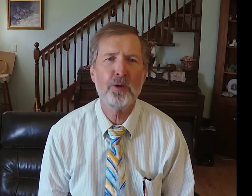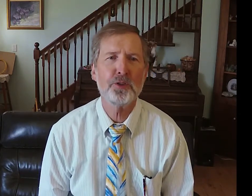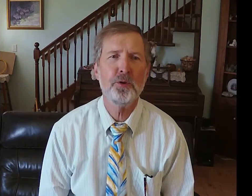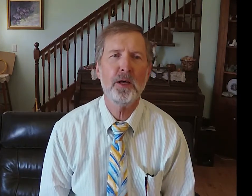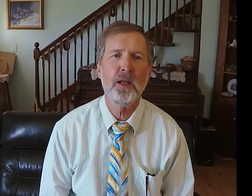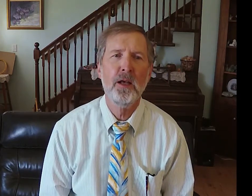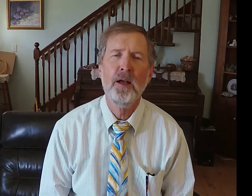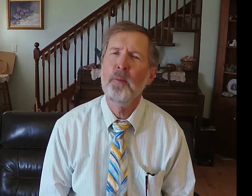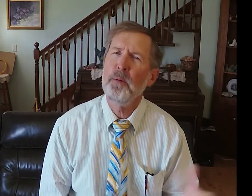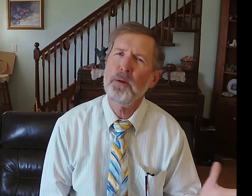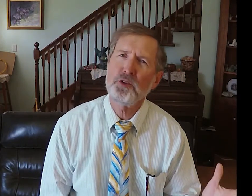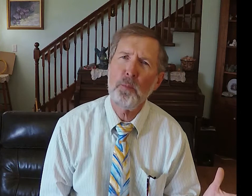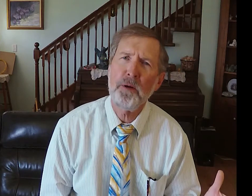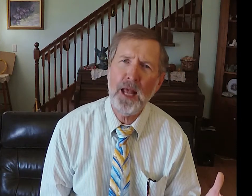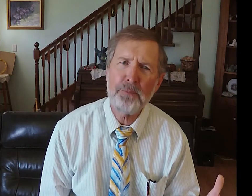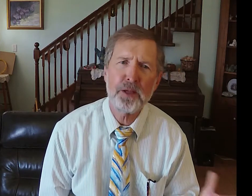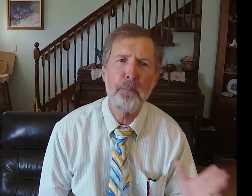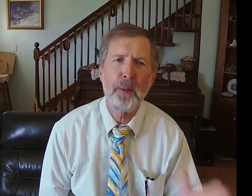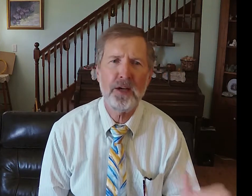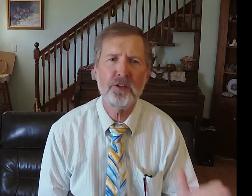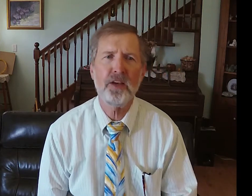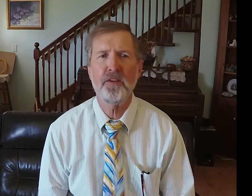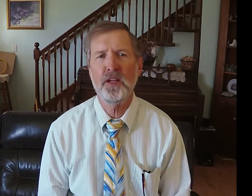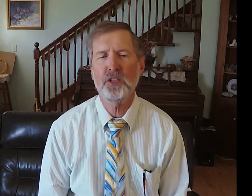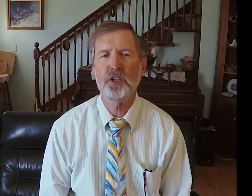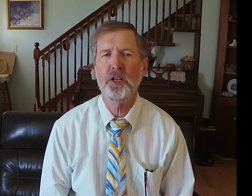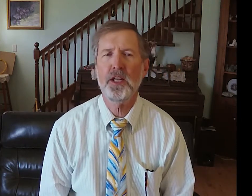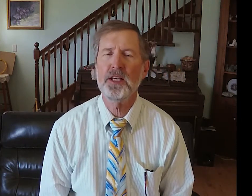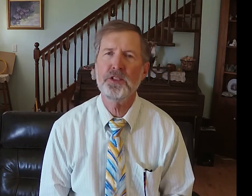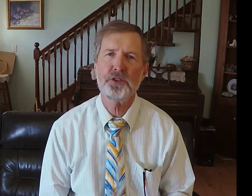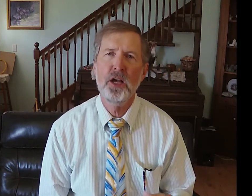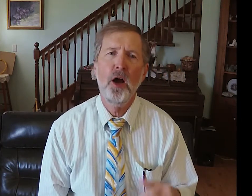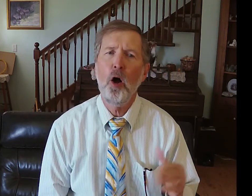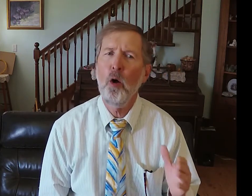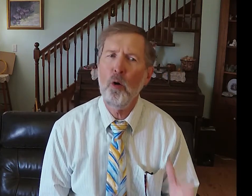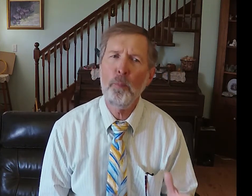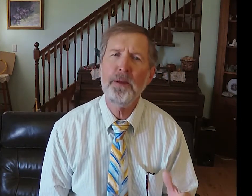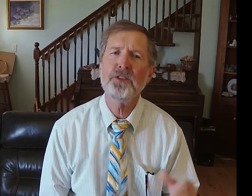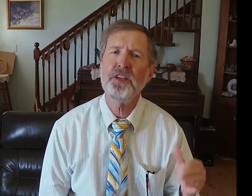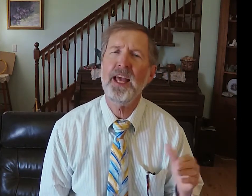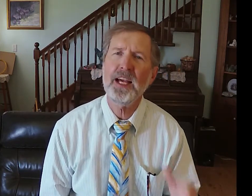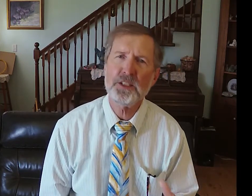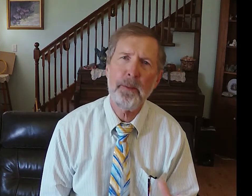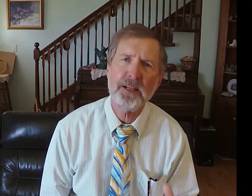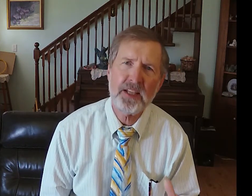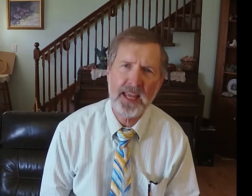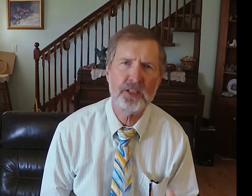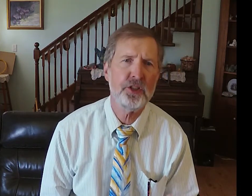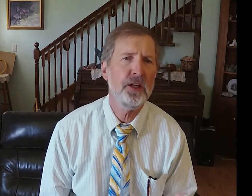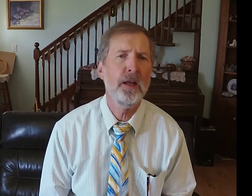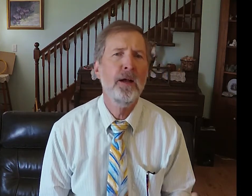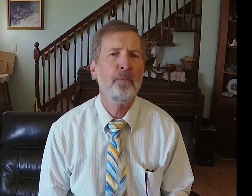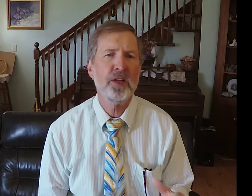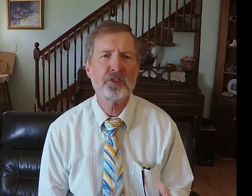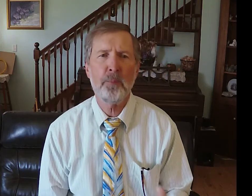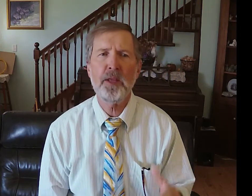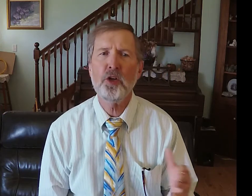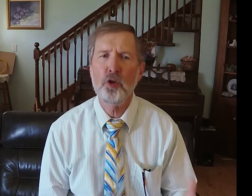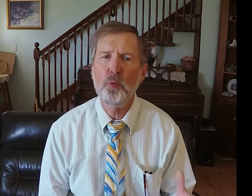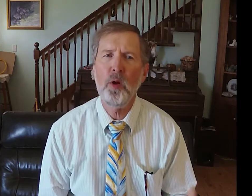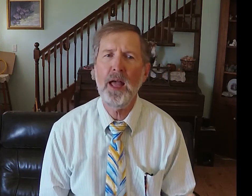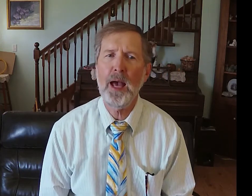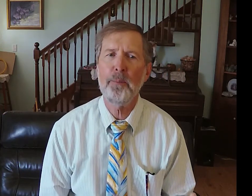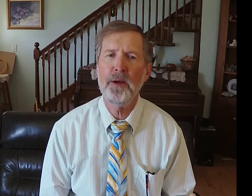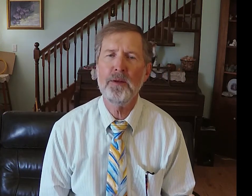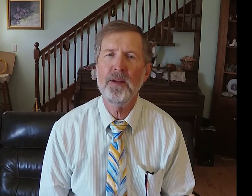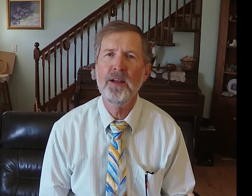more power to it. So perhaps a better definition is, hope is the expectation that something